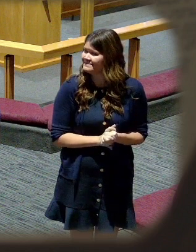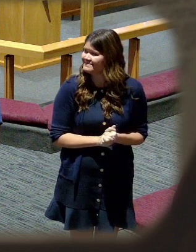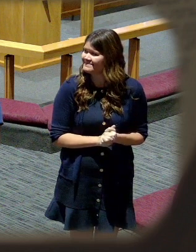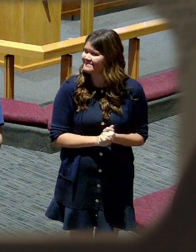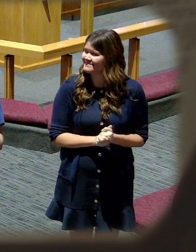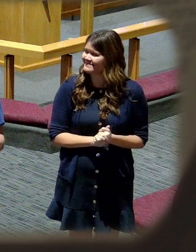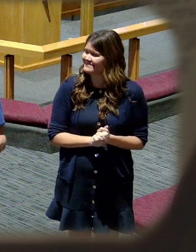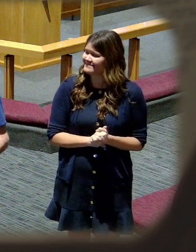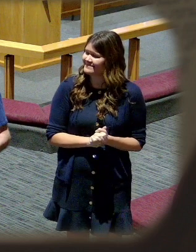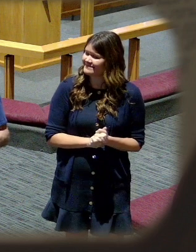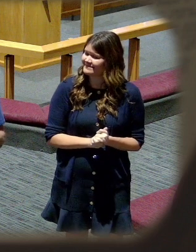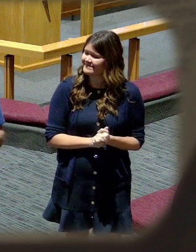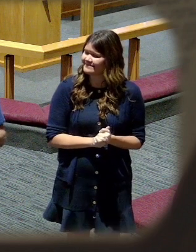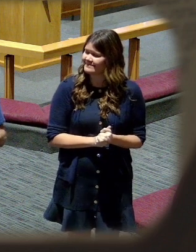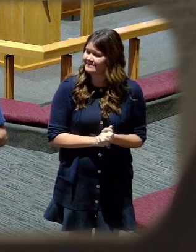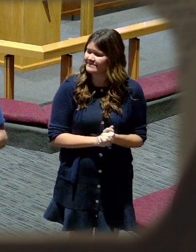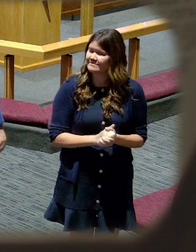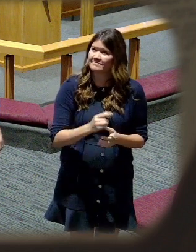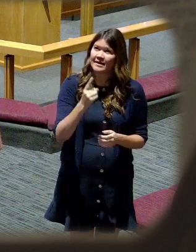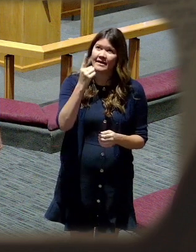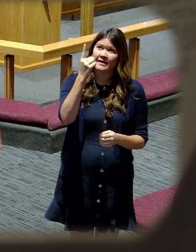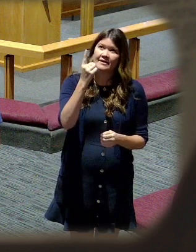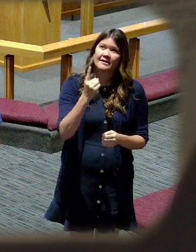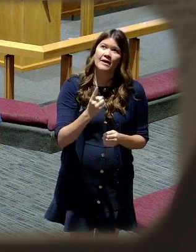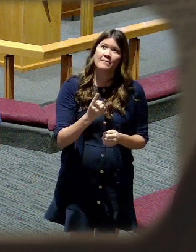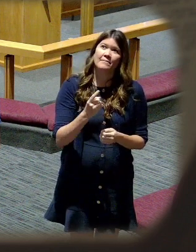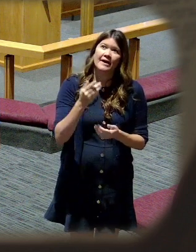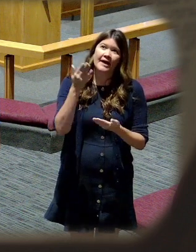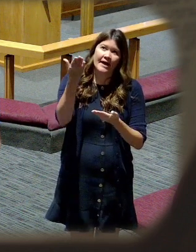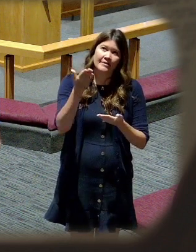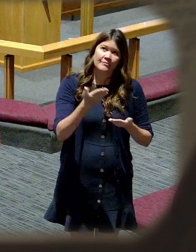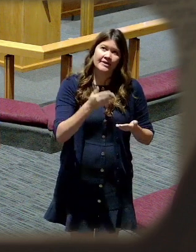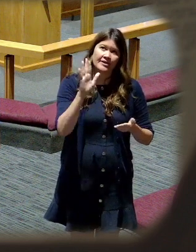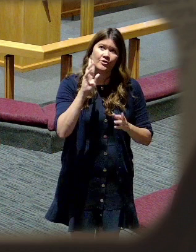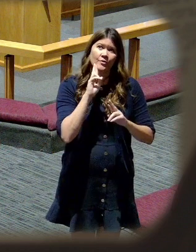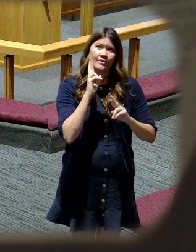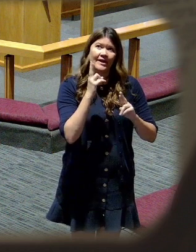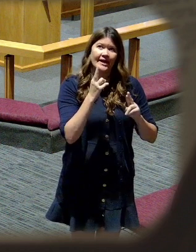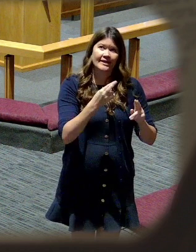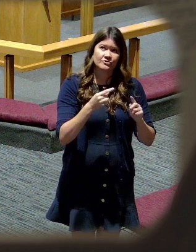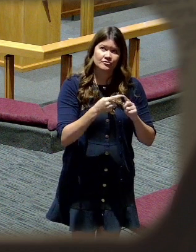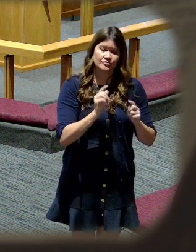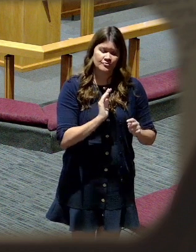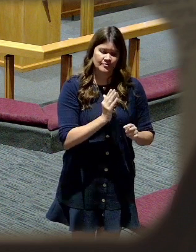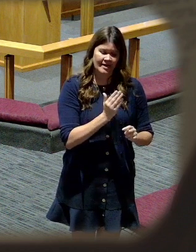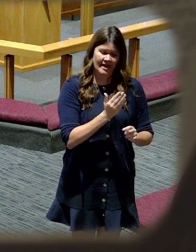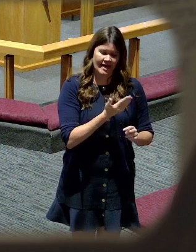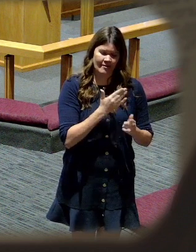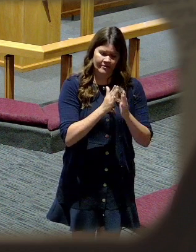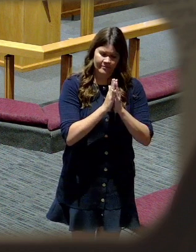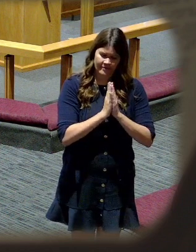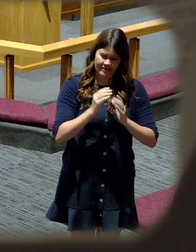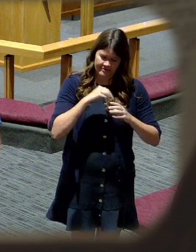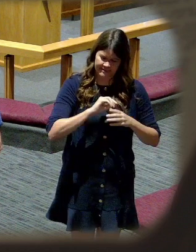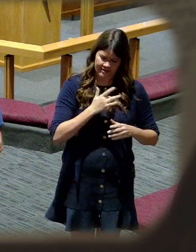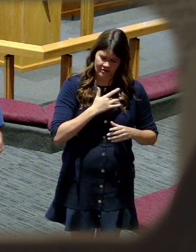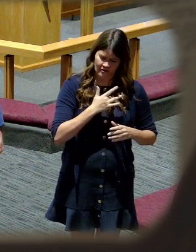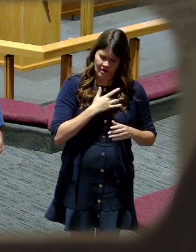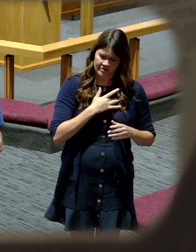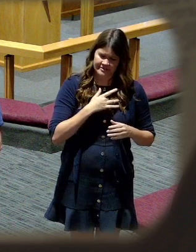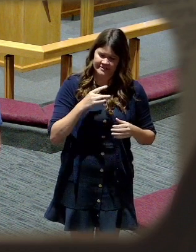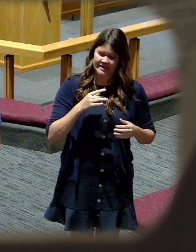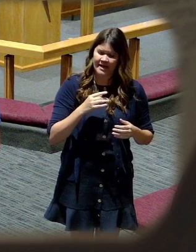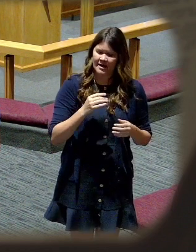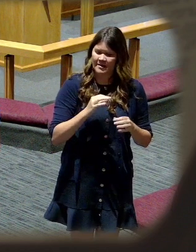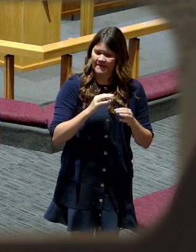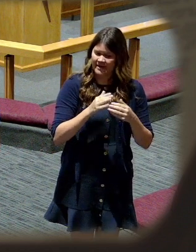Come, O Lord, and bring Your response to the special concerns that are on our hearts, including health and